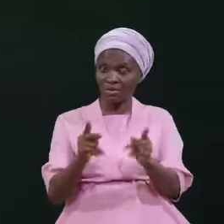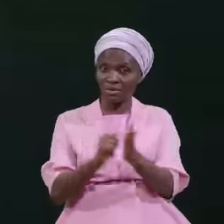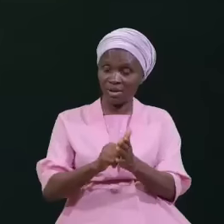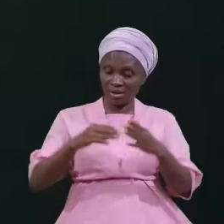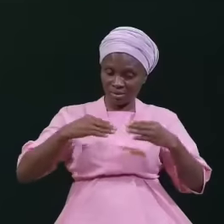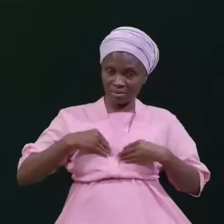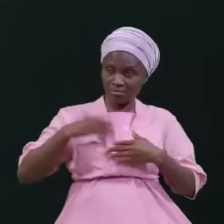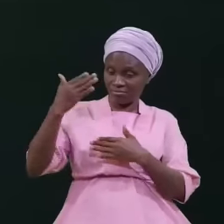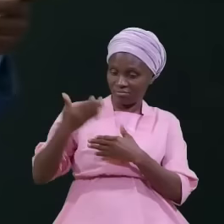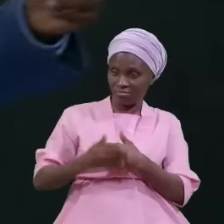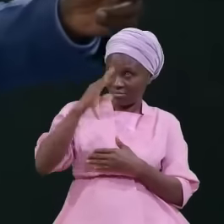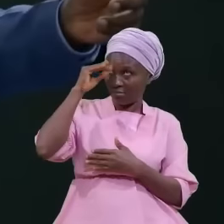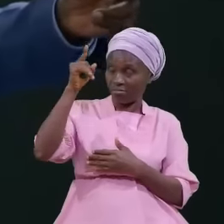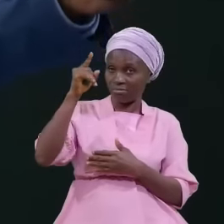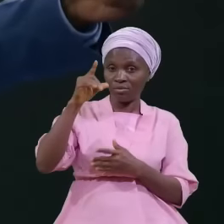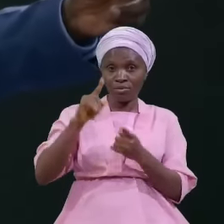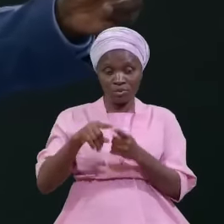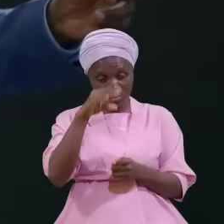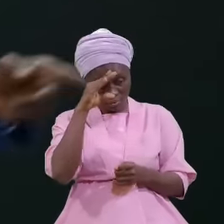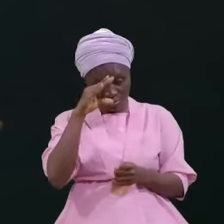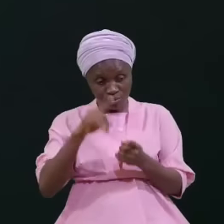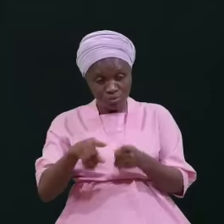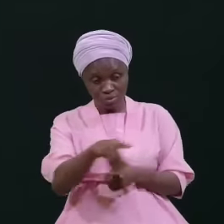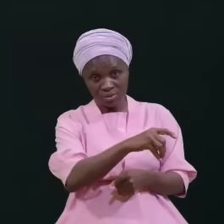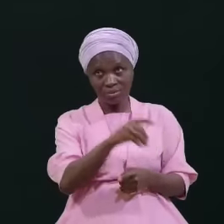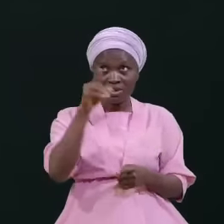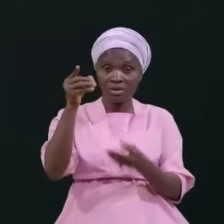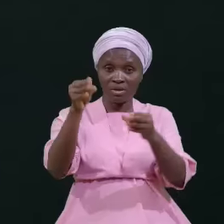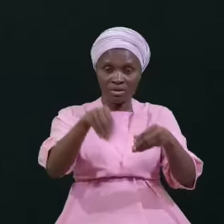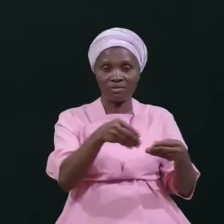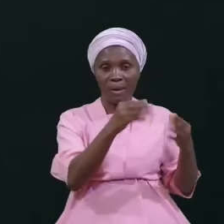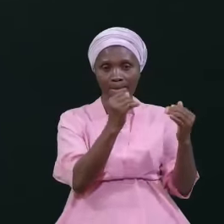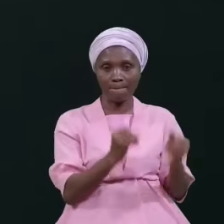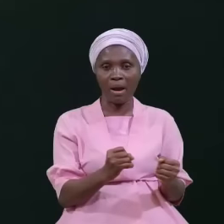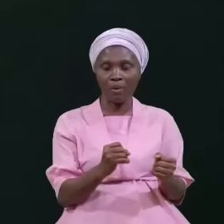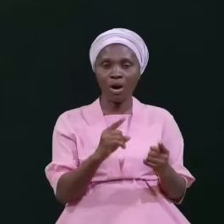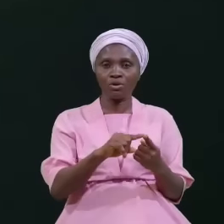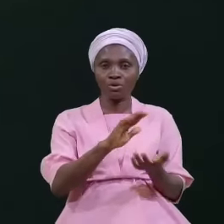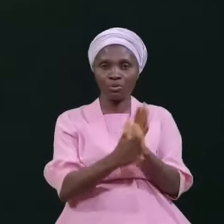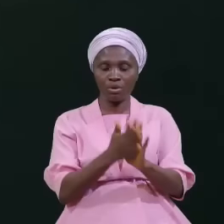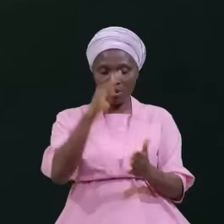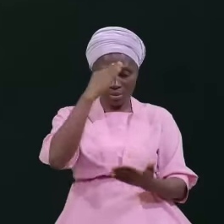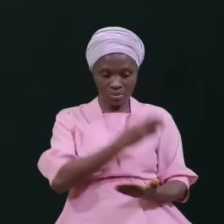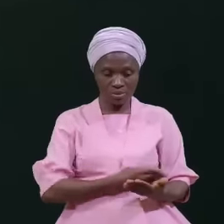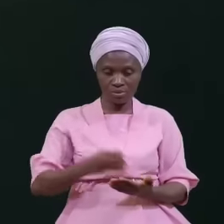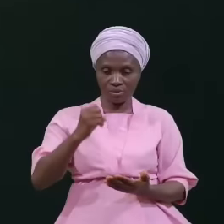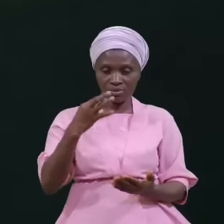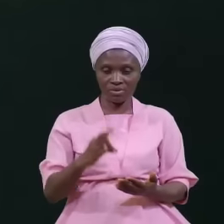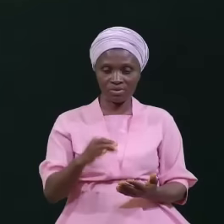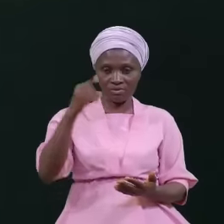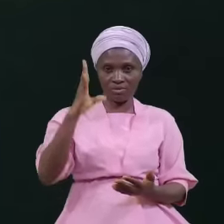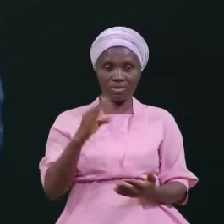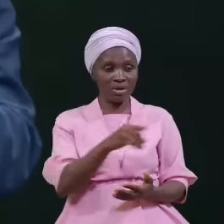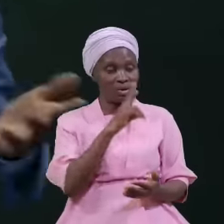them he gave power to be, to become the sons of God. They were sinners, to become